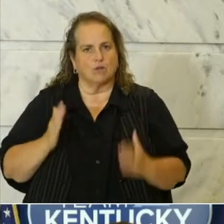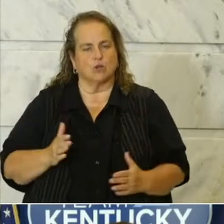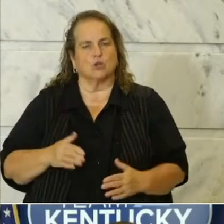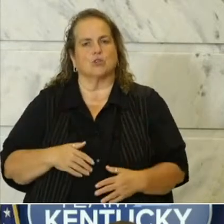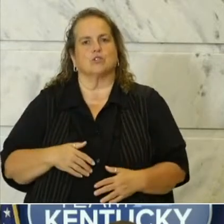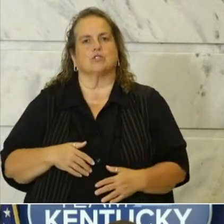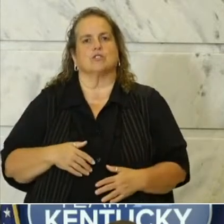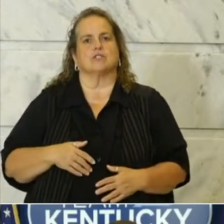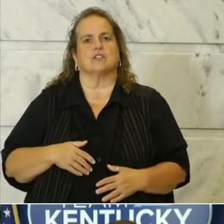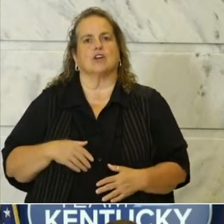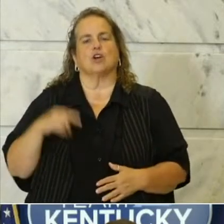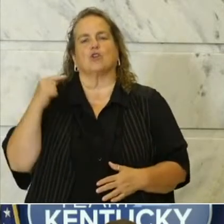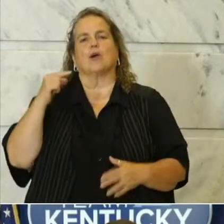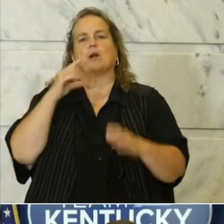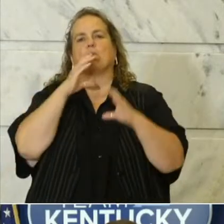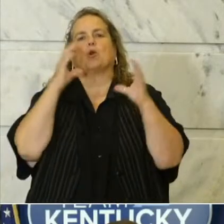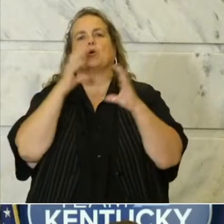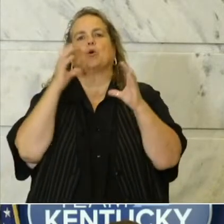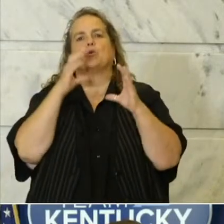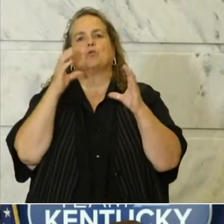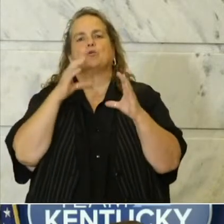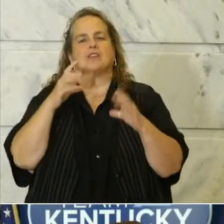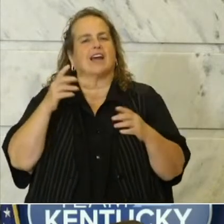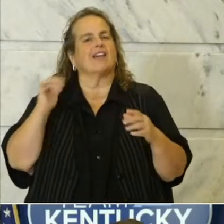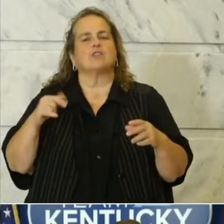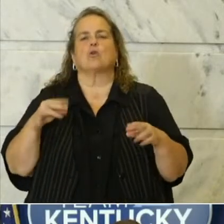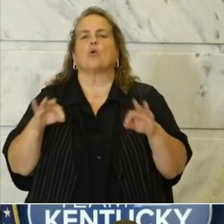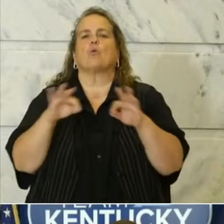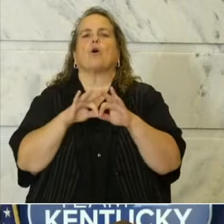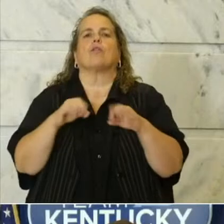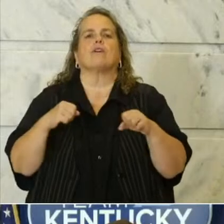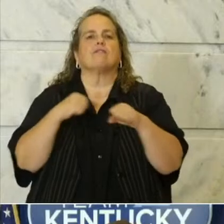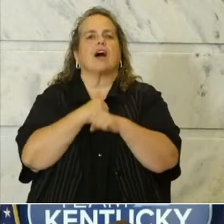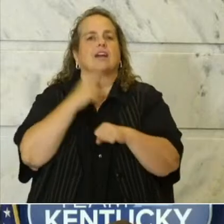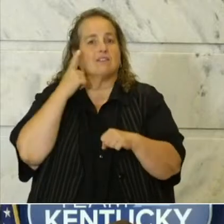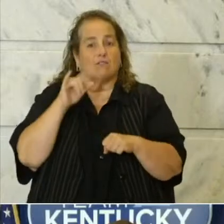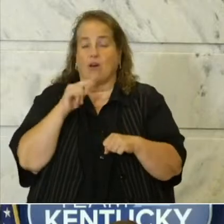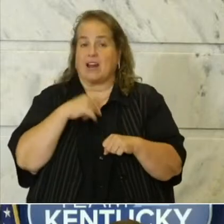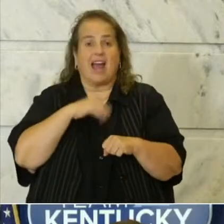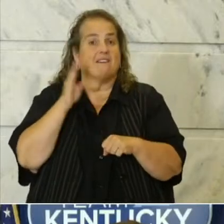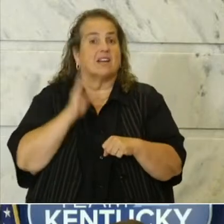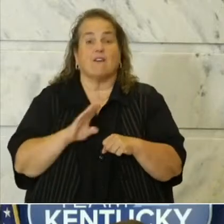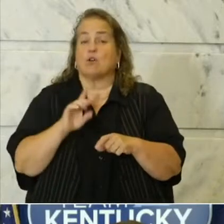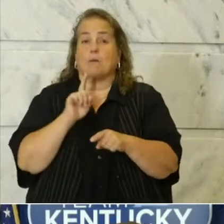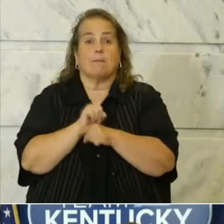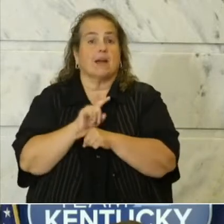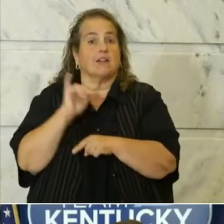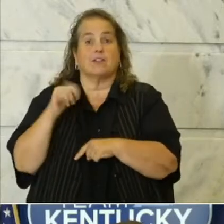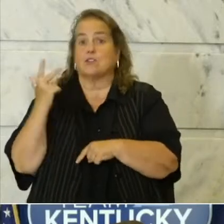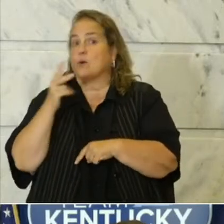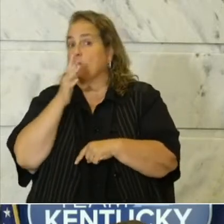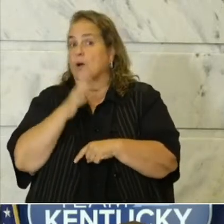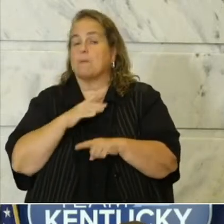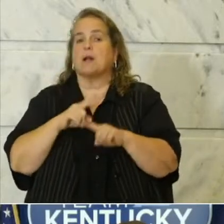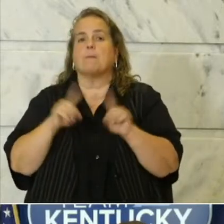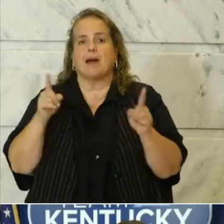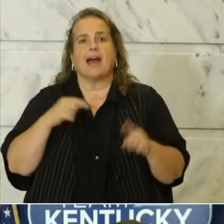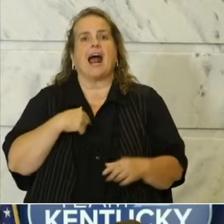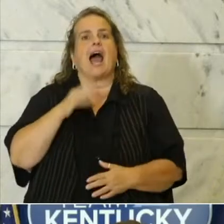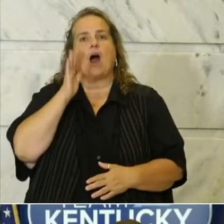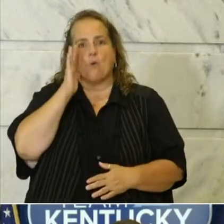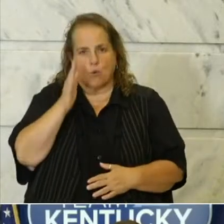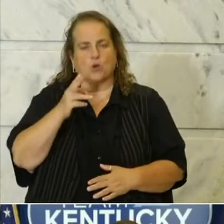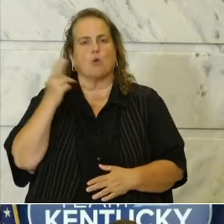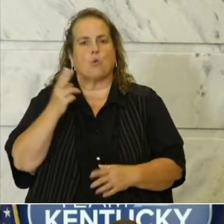their green balloons. This is worth fighting for. And I tell you what, I don't think I've ever met any of these 3 women, but I will wear a facial